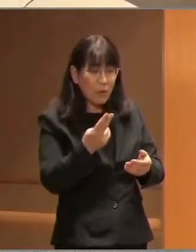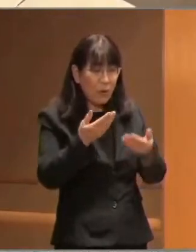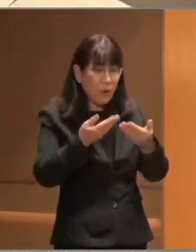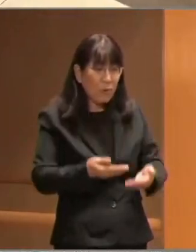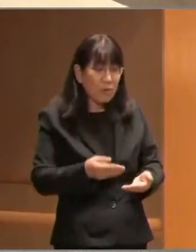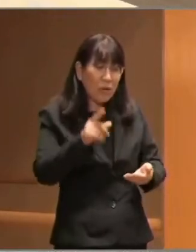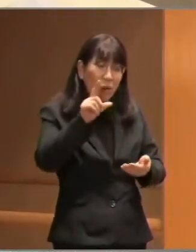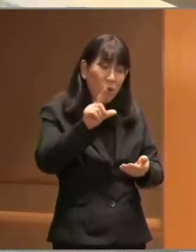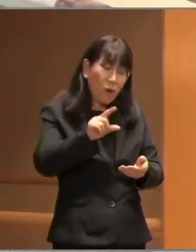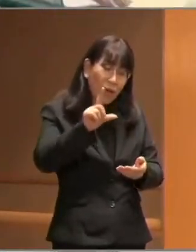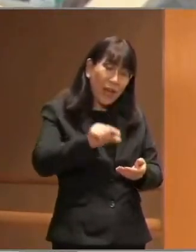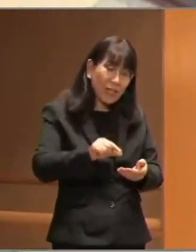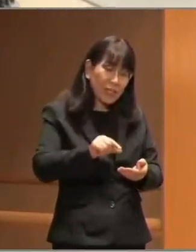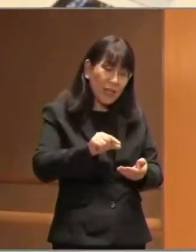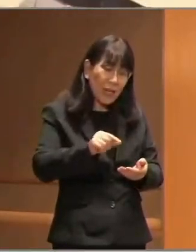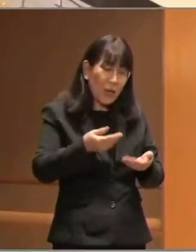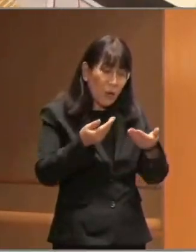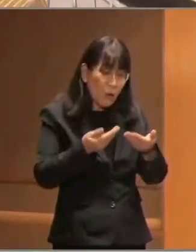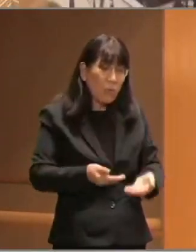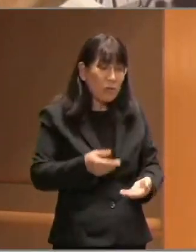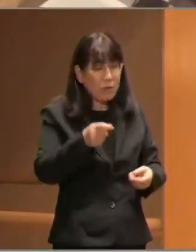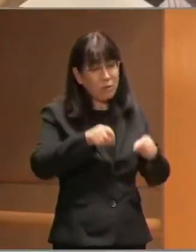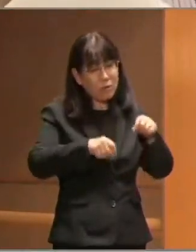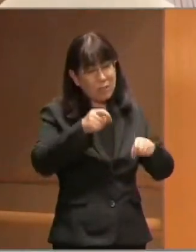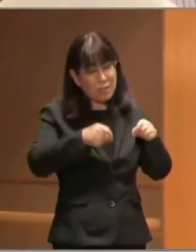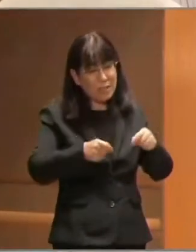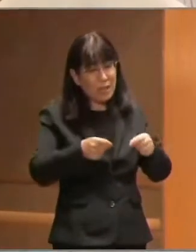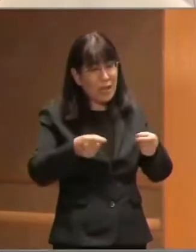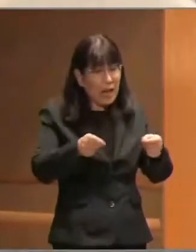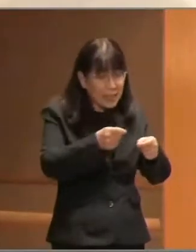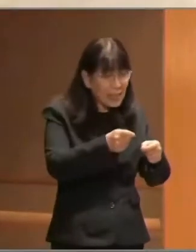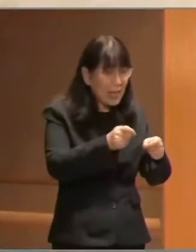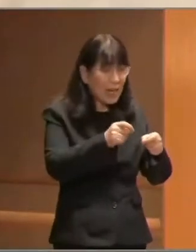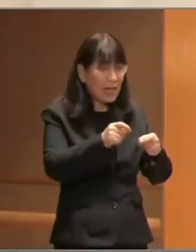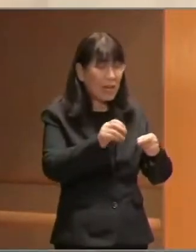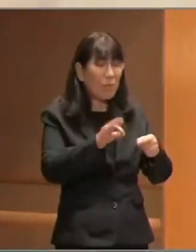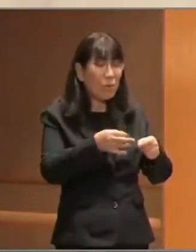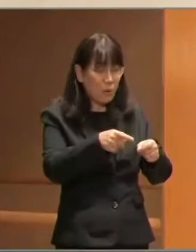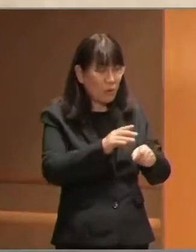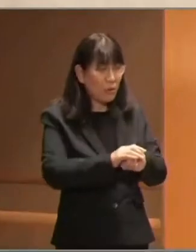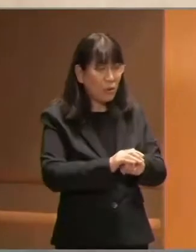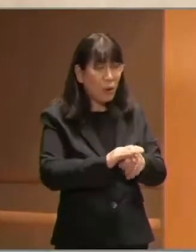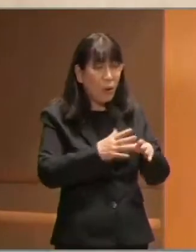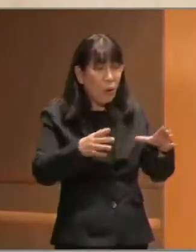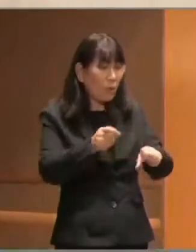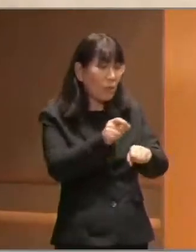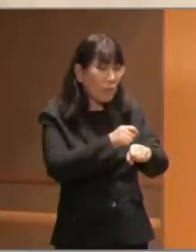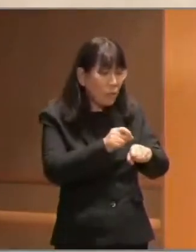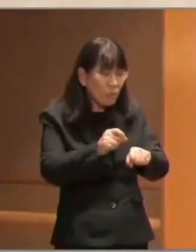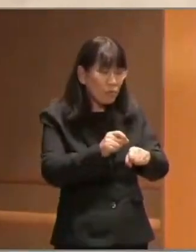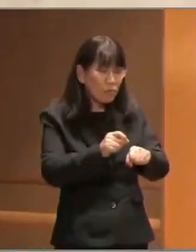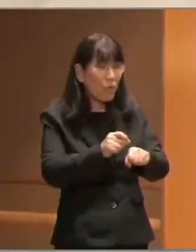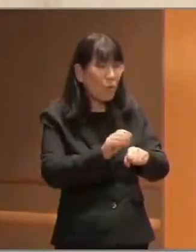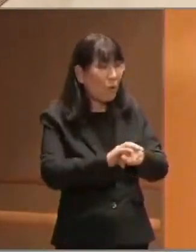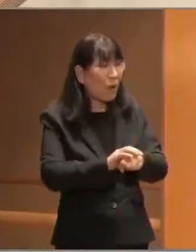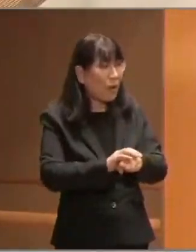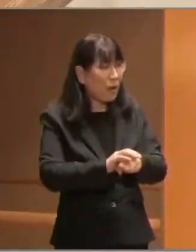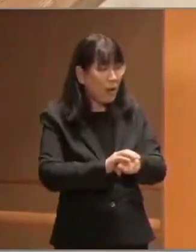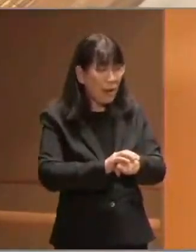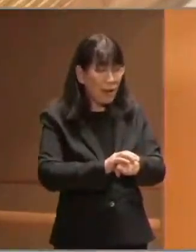or decreasing the number of the bolt nuts to be used as weights, we can come up with the good balance of the